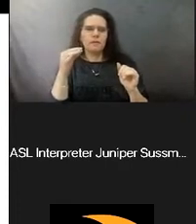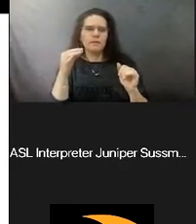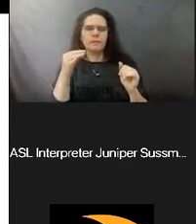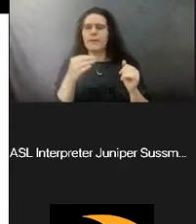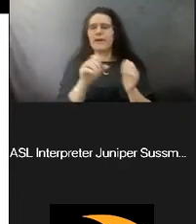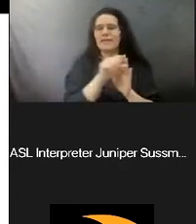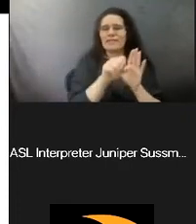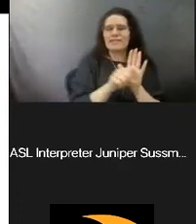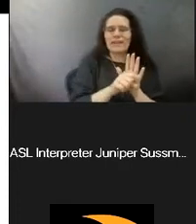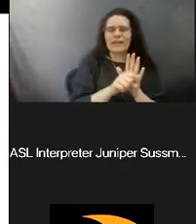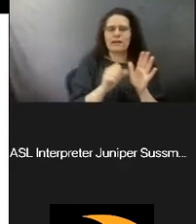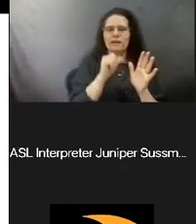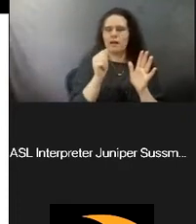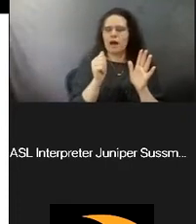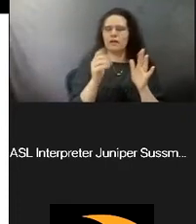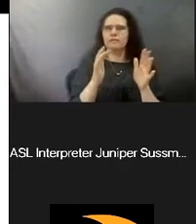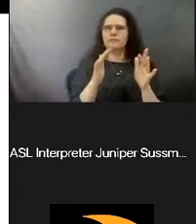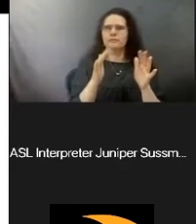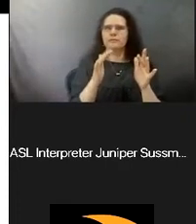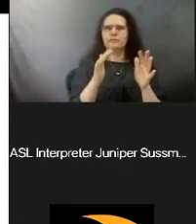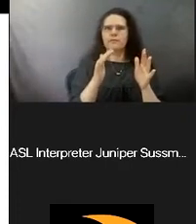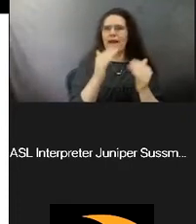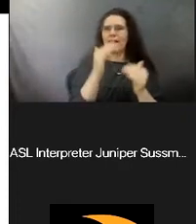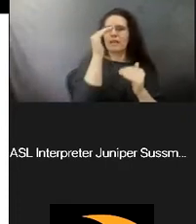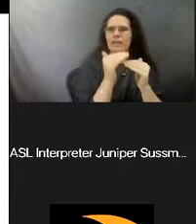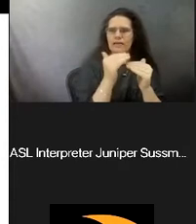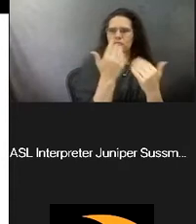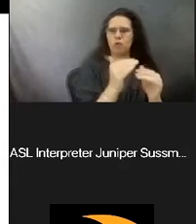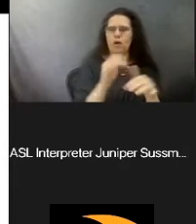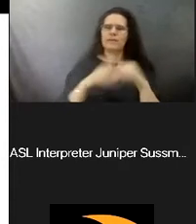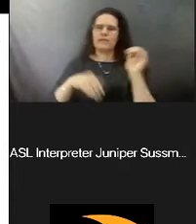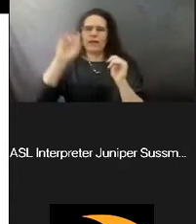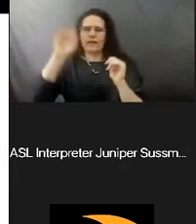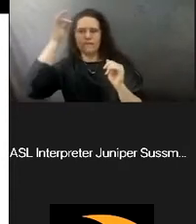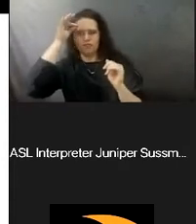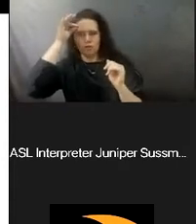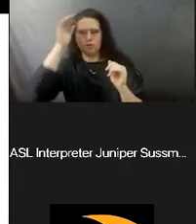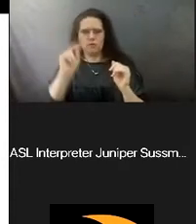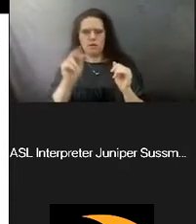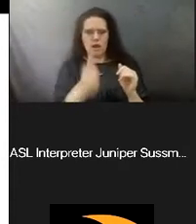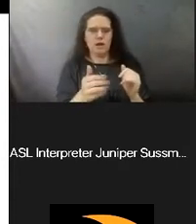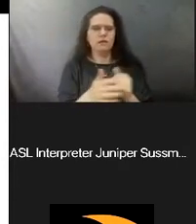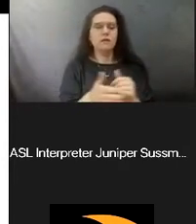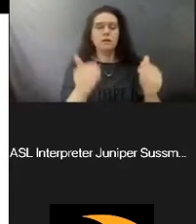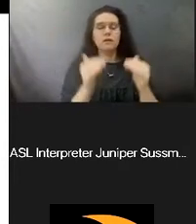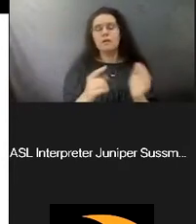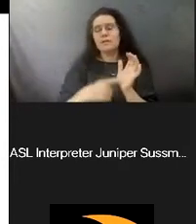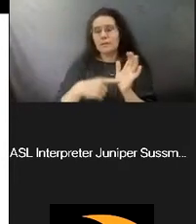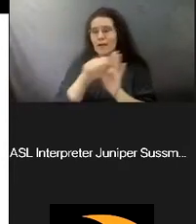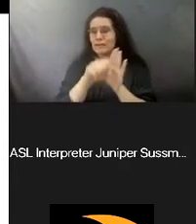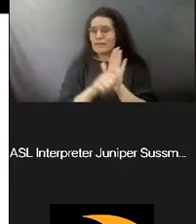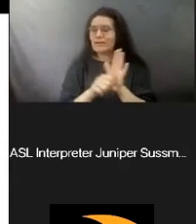That state law may impact how certain services are provided. For example, how medication is collected